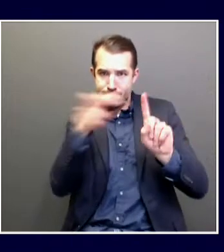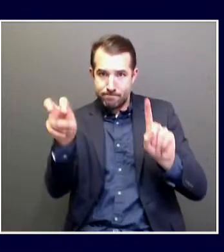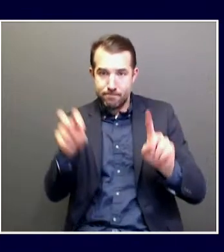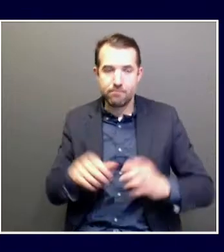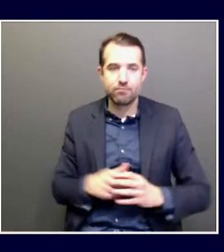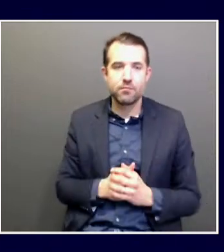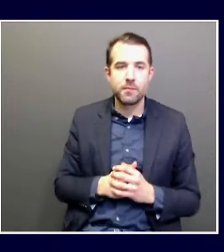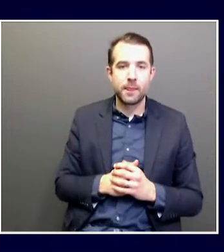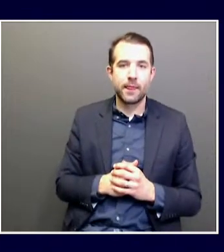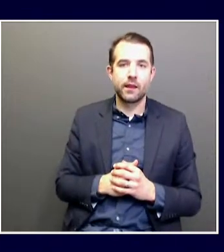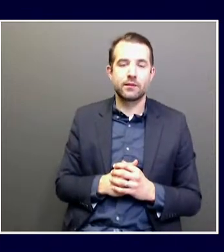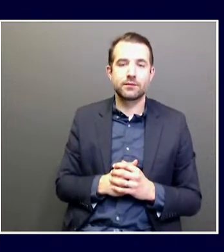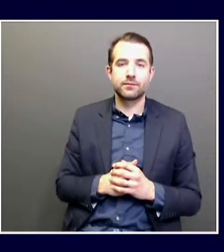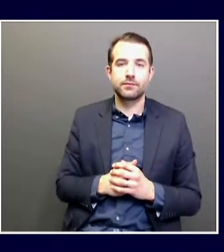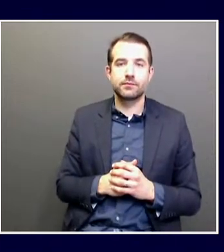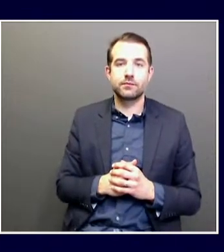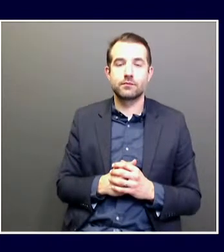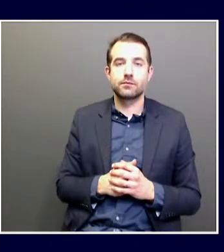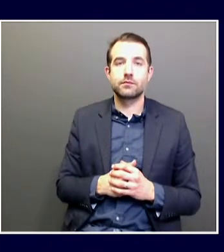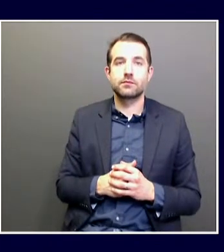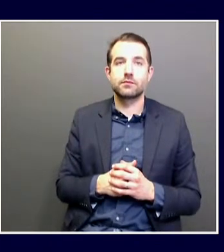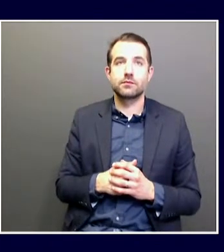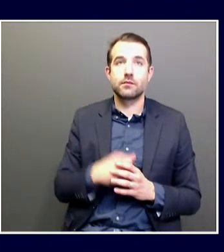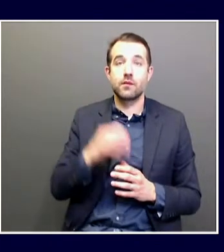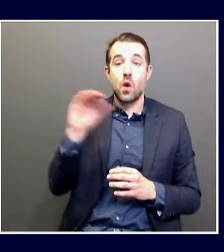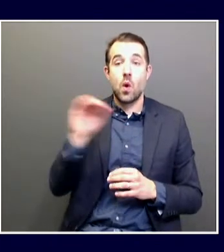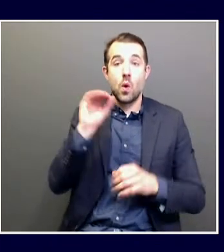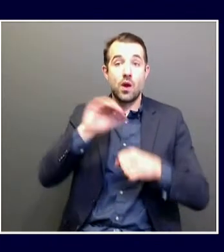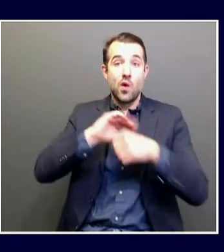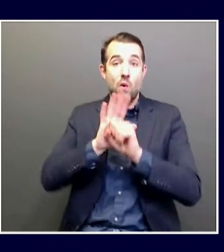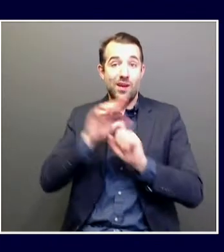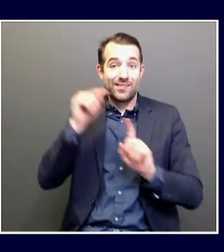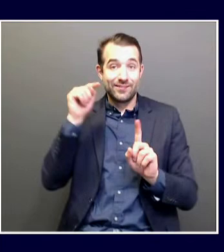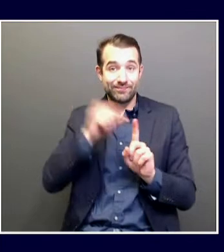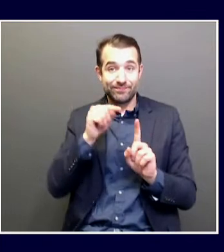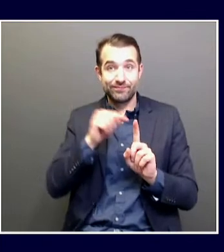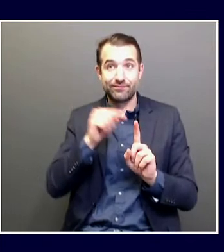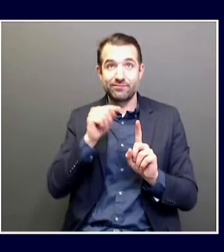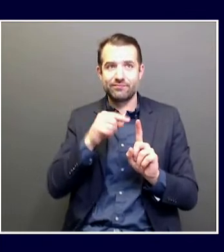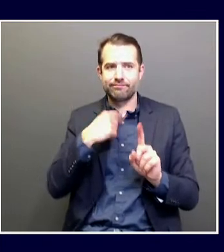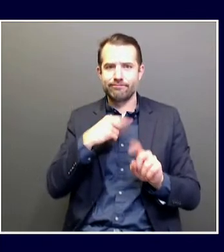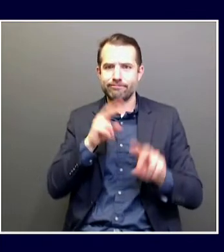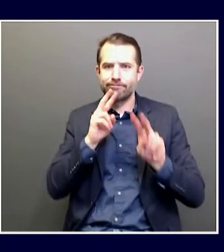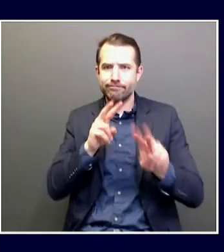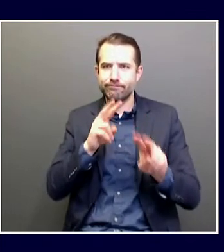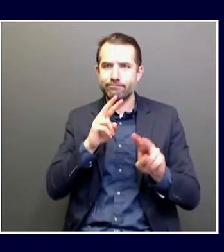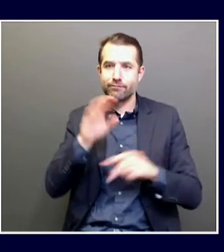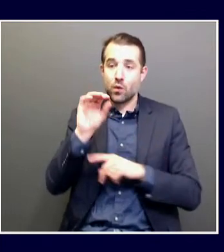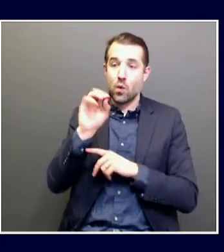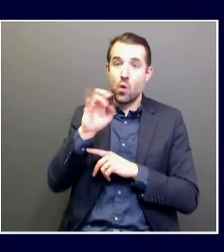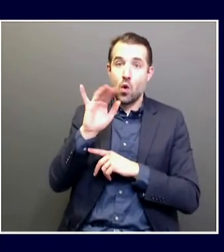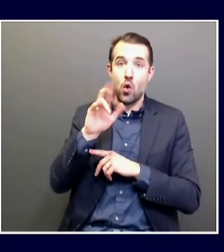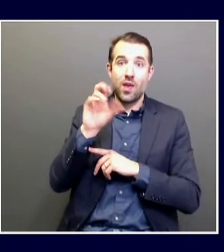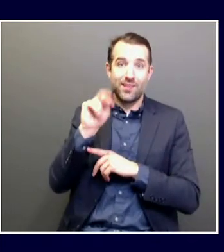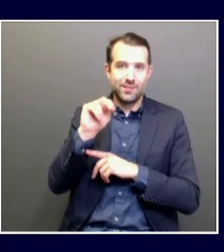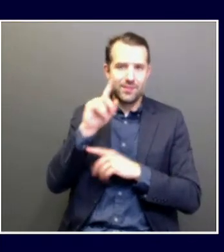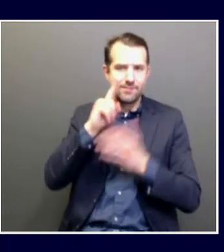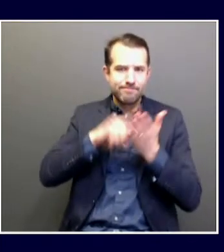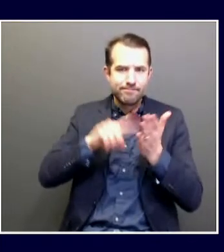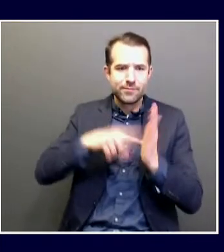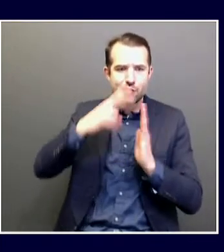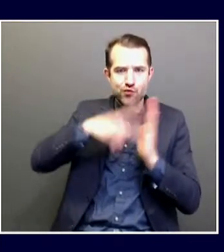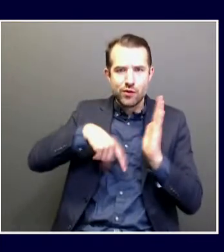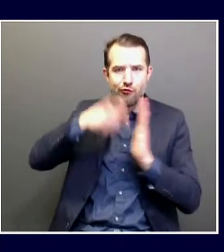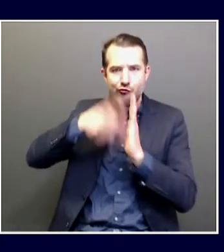Hey, on Omicron generally, we've been keeping very close tabs on data that have been emerging from Denmark, certainly from